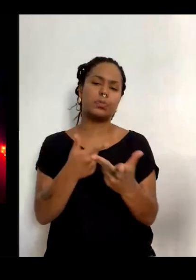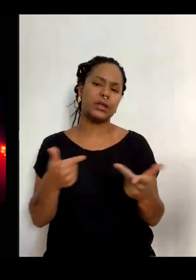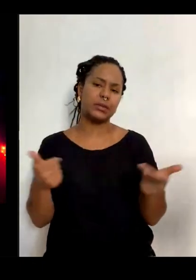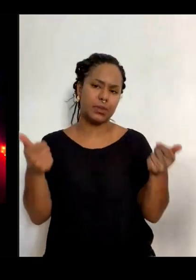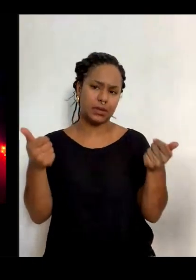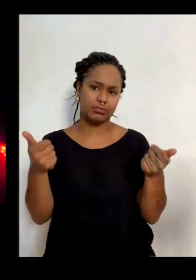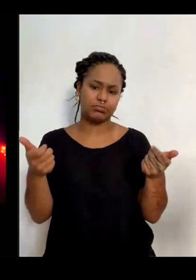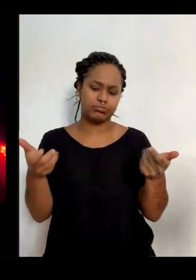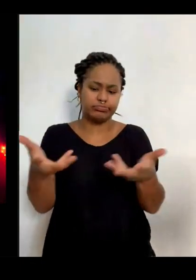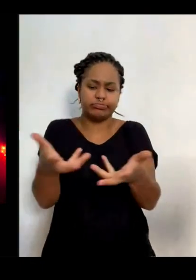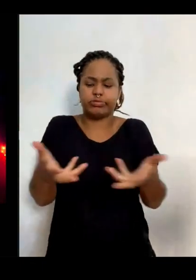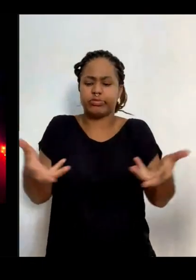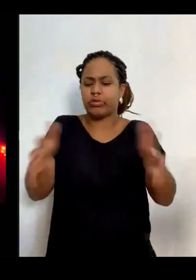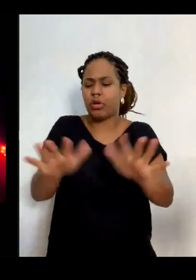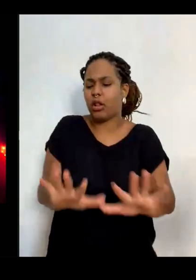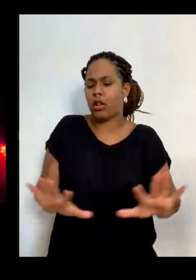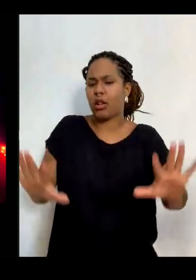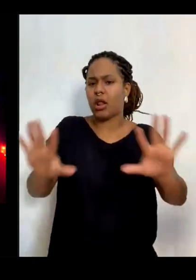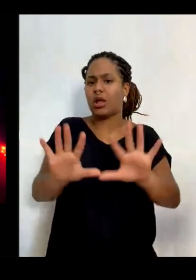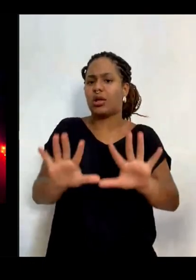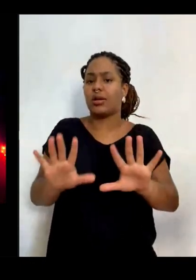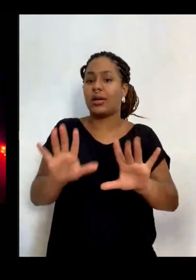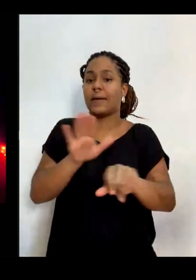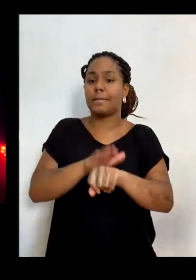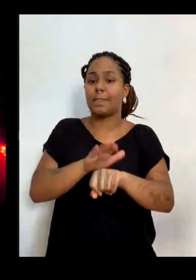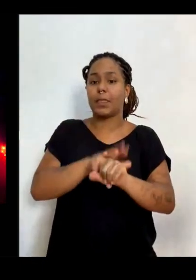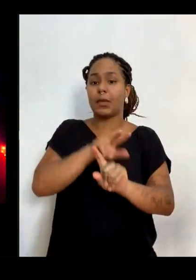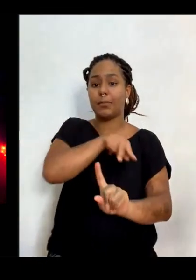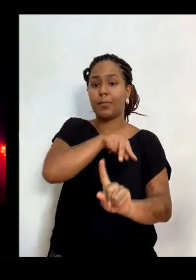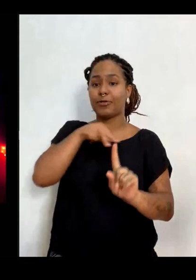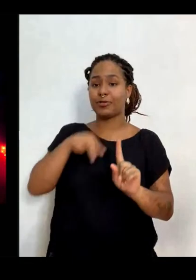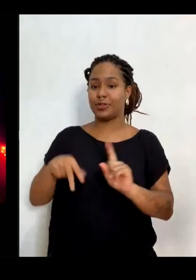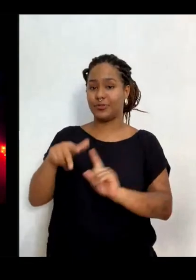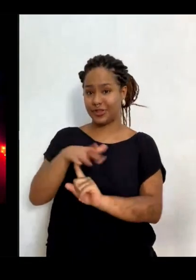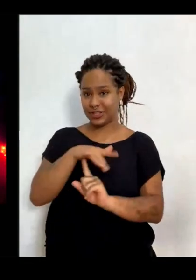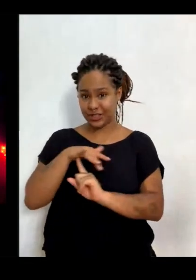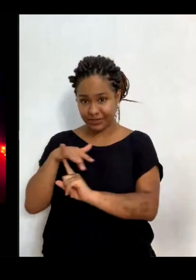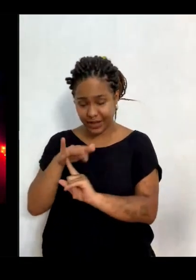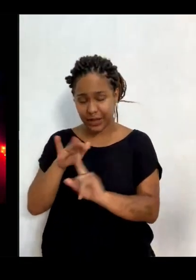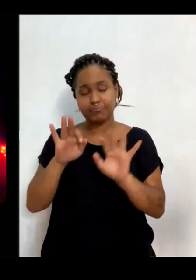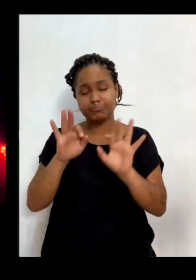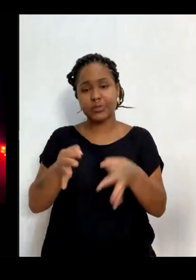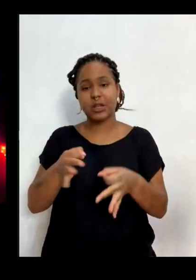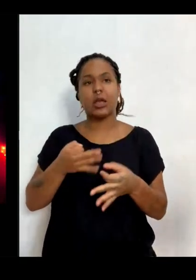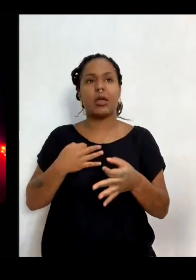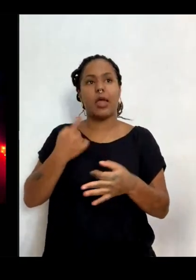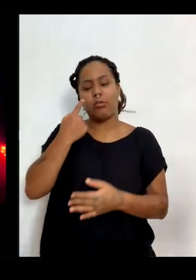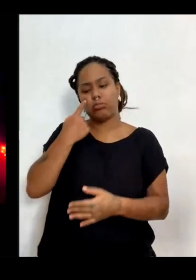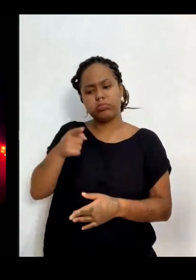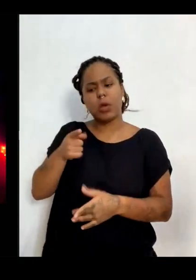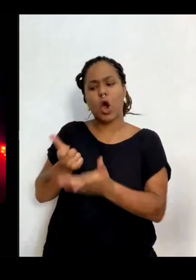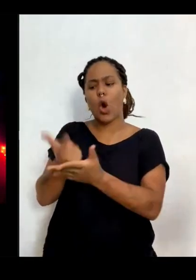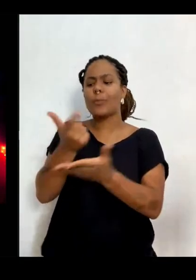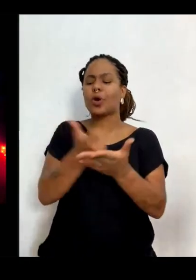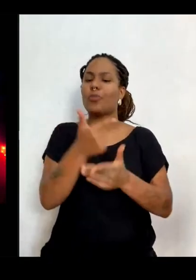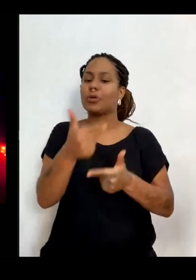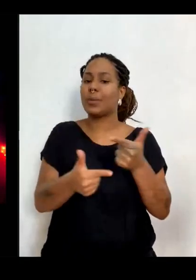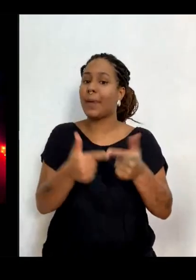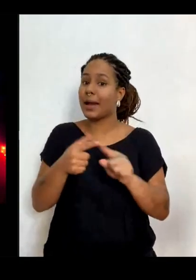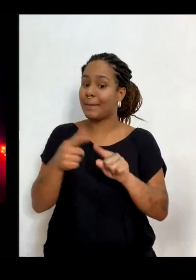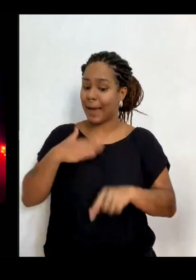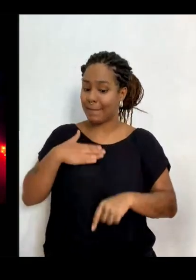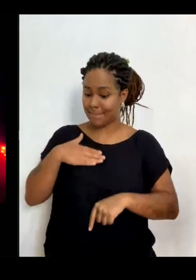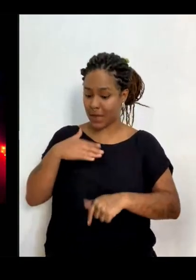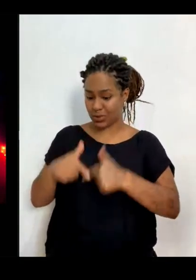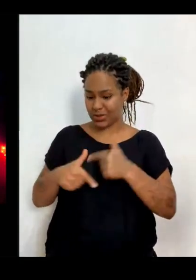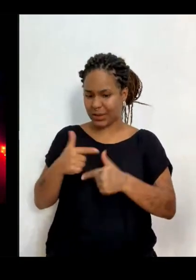but of course my peace critiques the capitalist structure and the structure